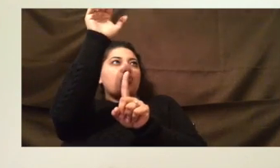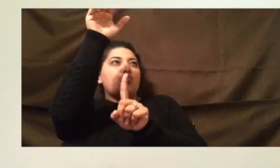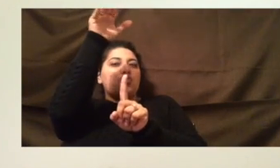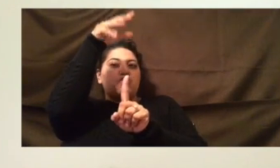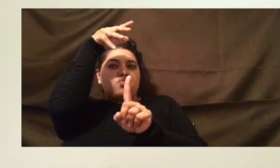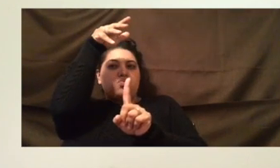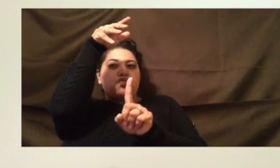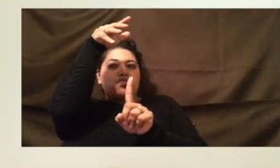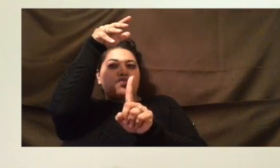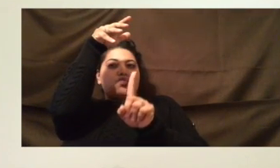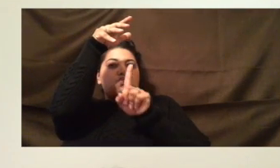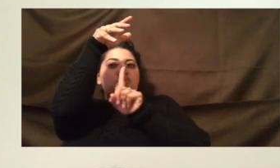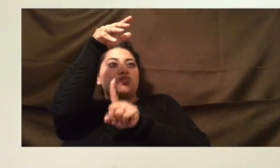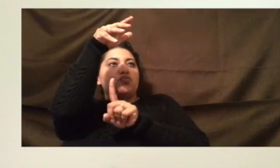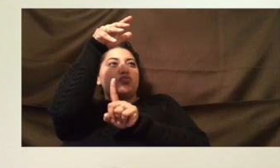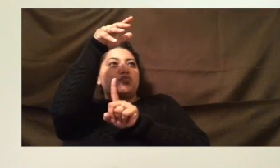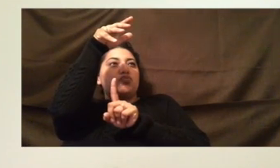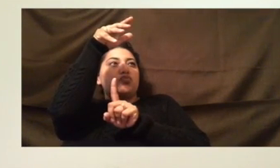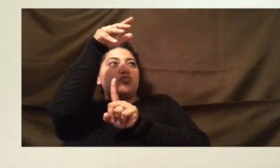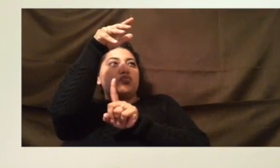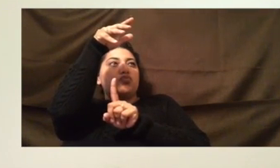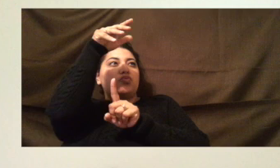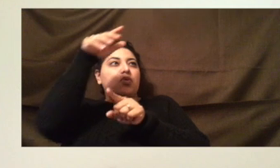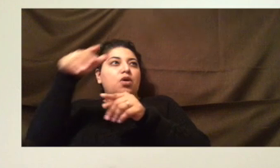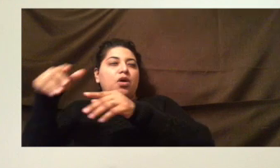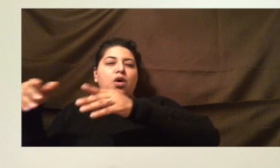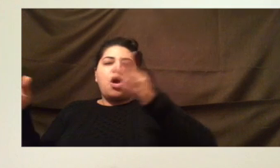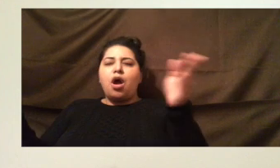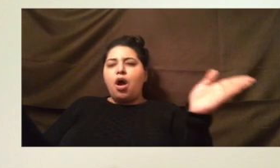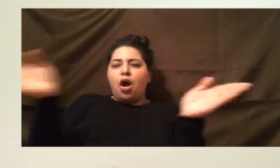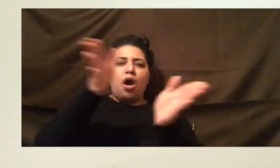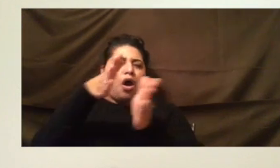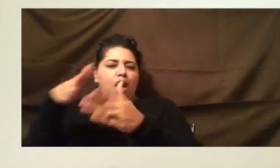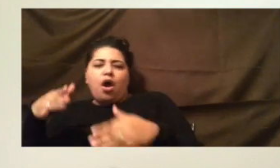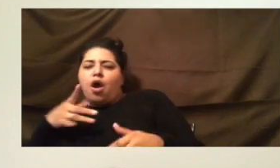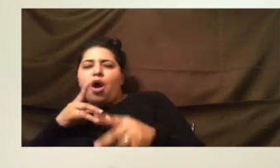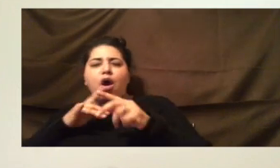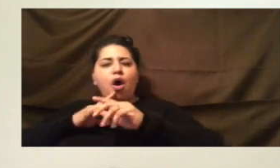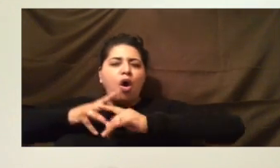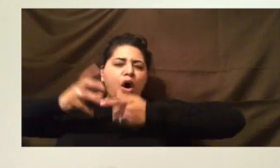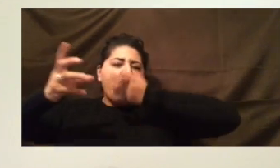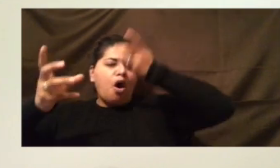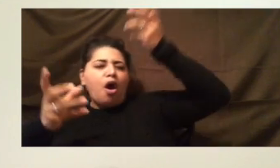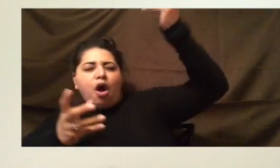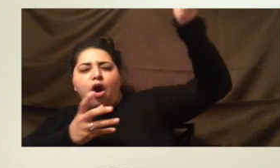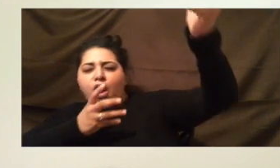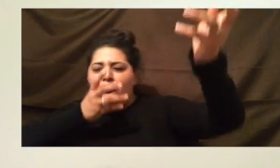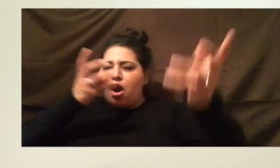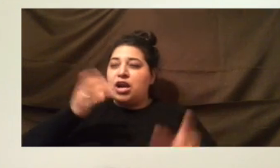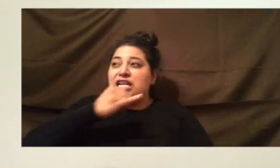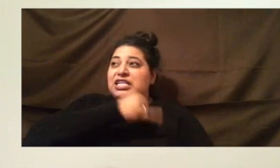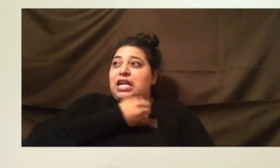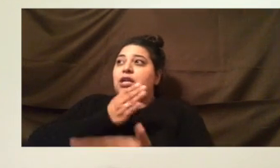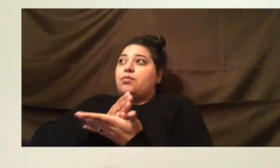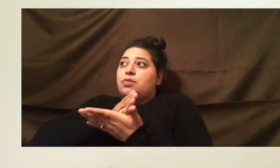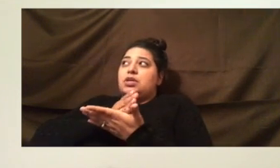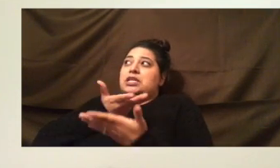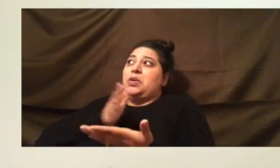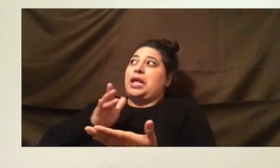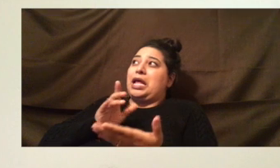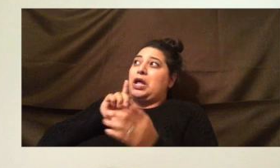towering above Annie, waving her arms, making her tuba sound. Jack stopped. He didn't want to get too